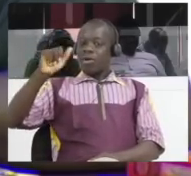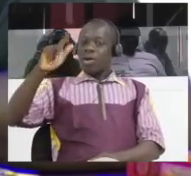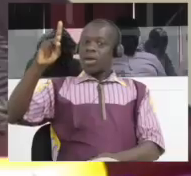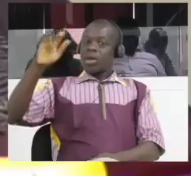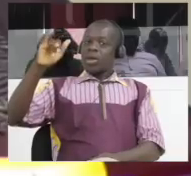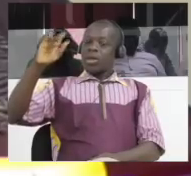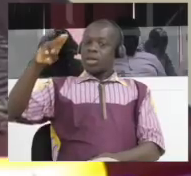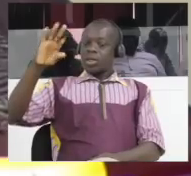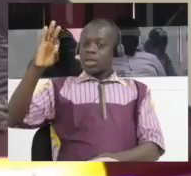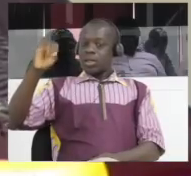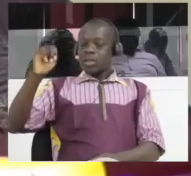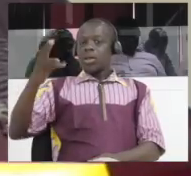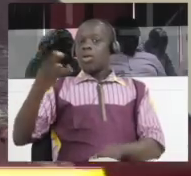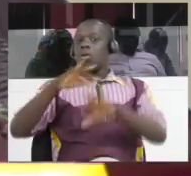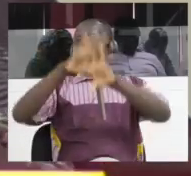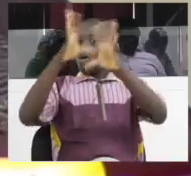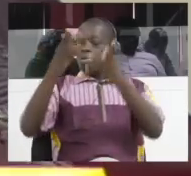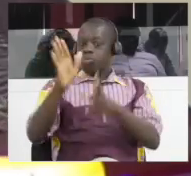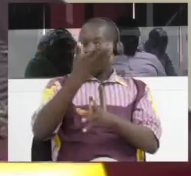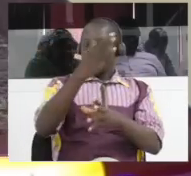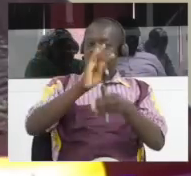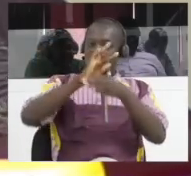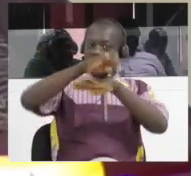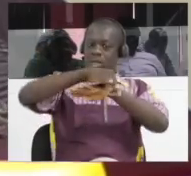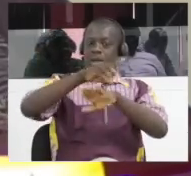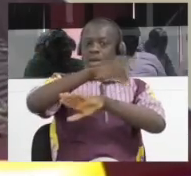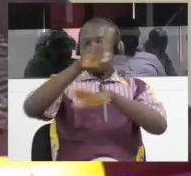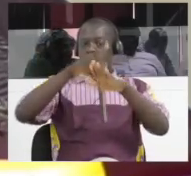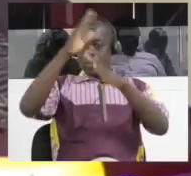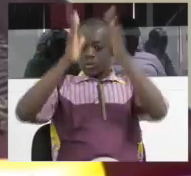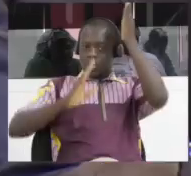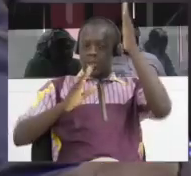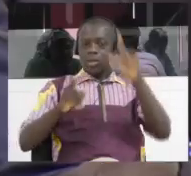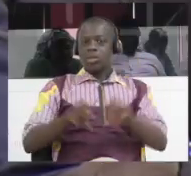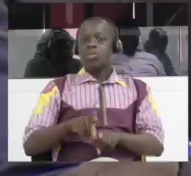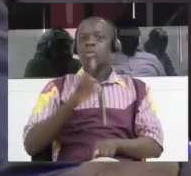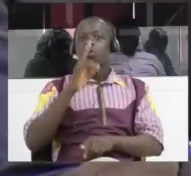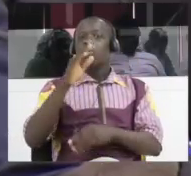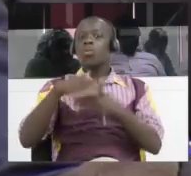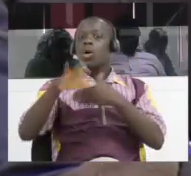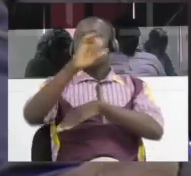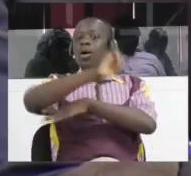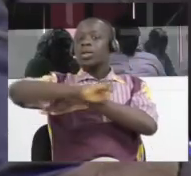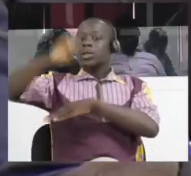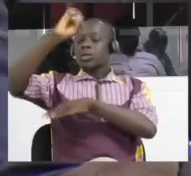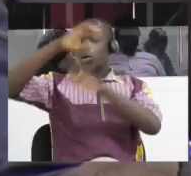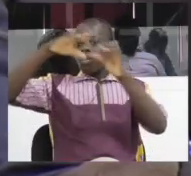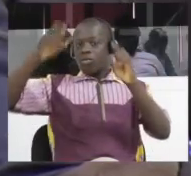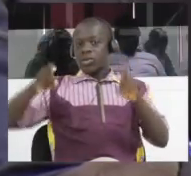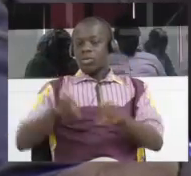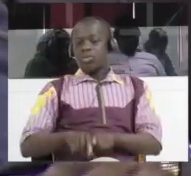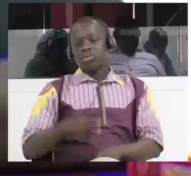we let them in, and then we all of us proceeded to Fajara Barracks. Who was the most senior officer amongst